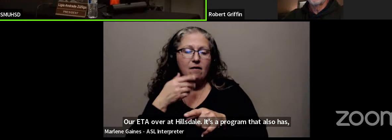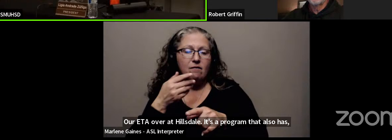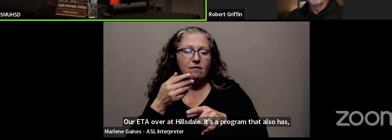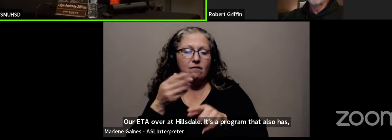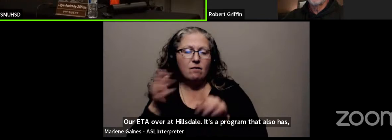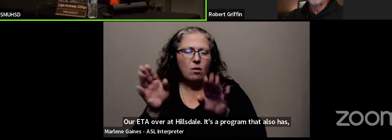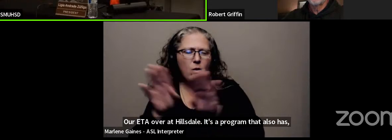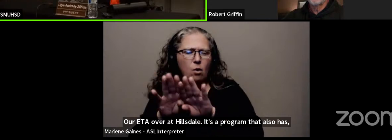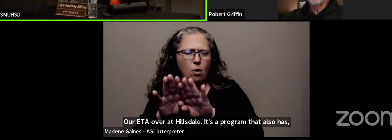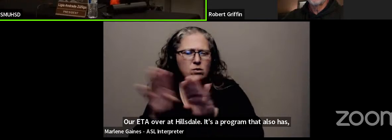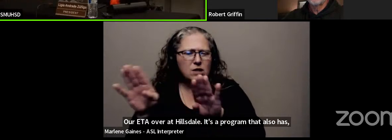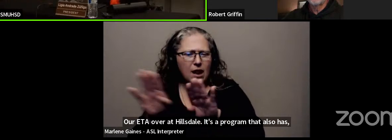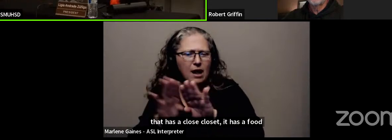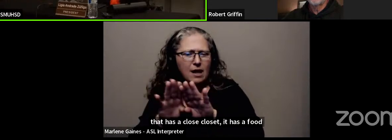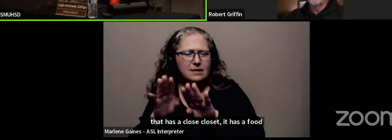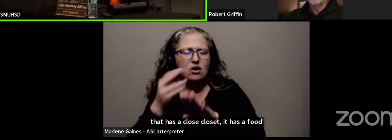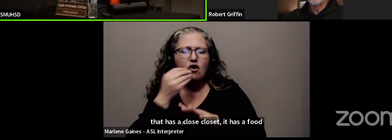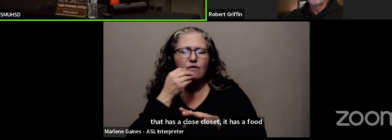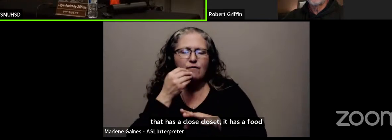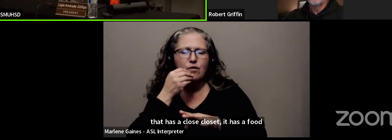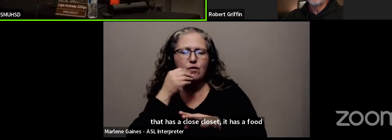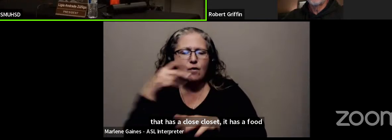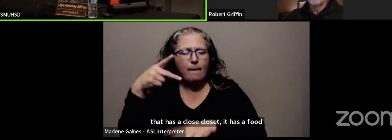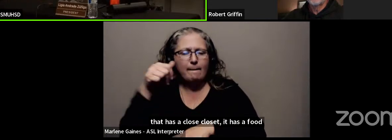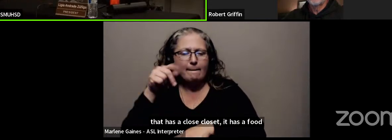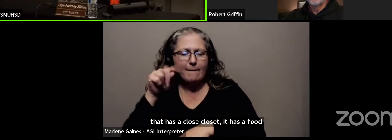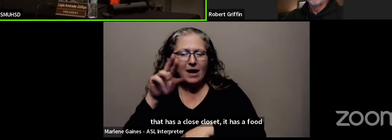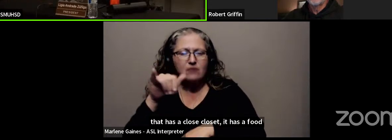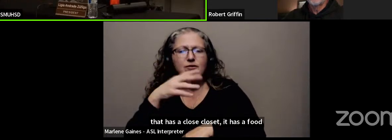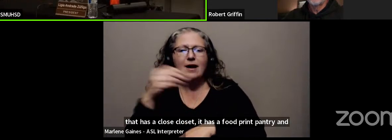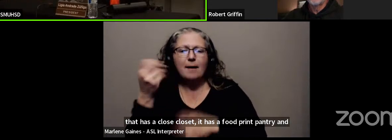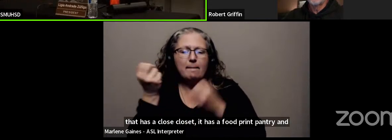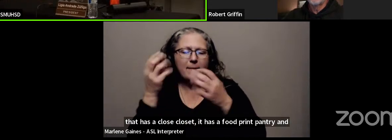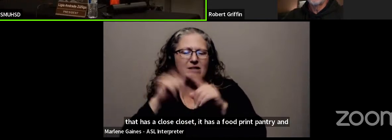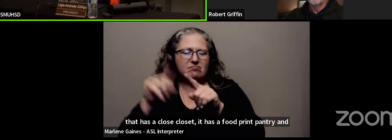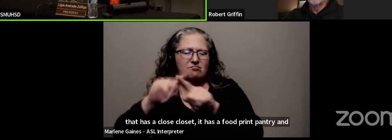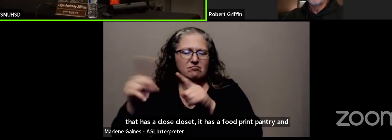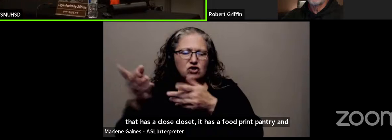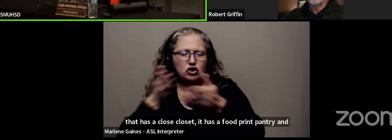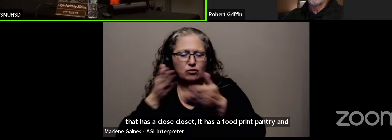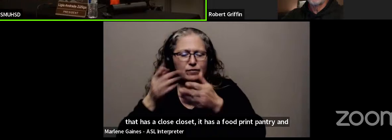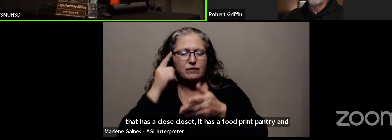has a food pantry and many different services for